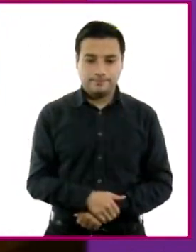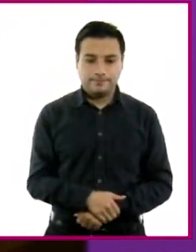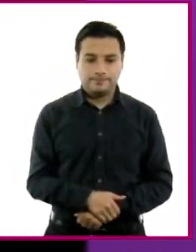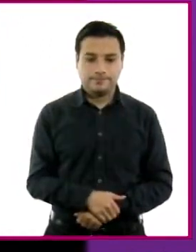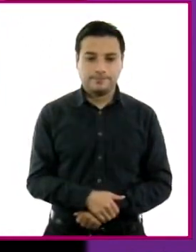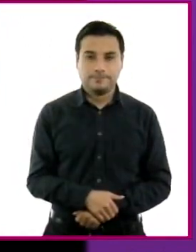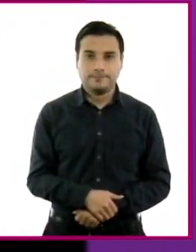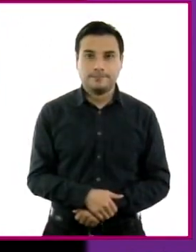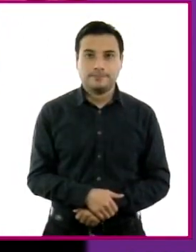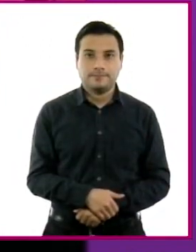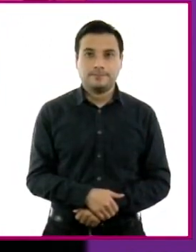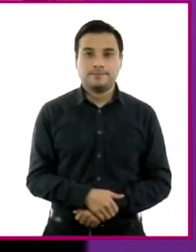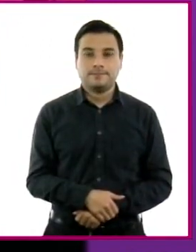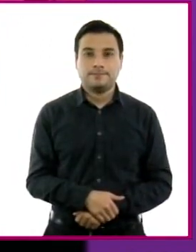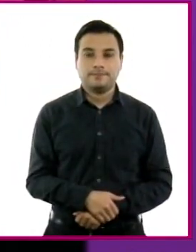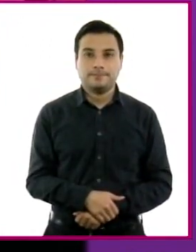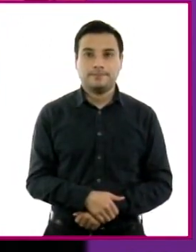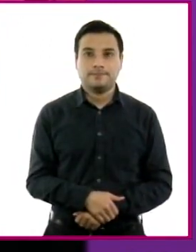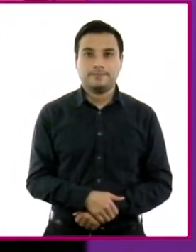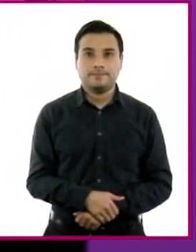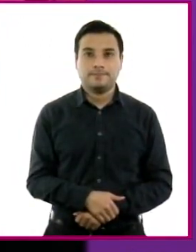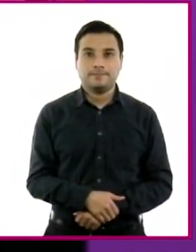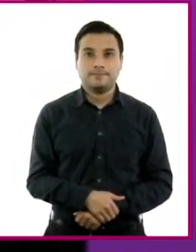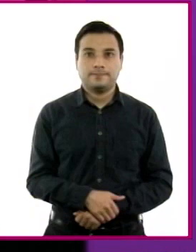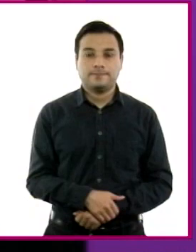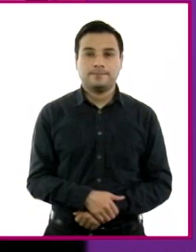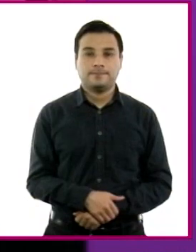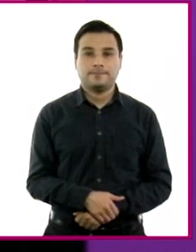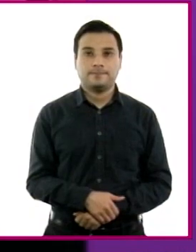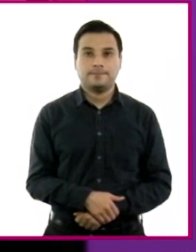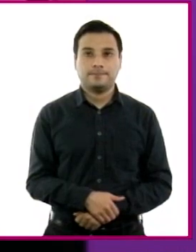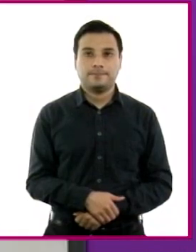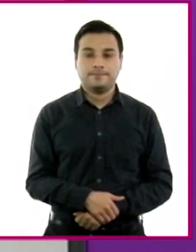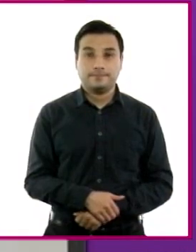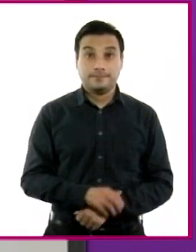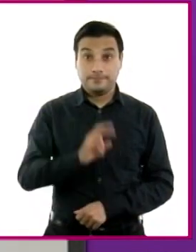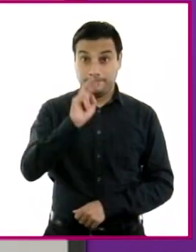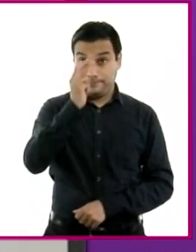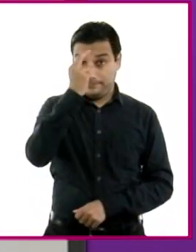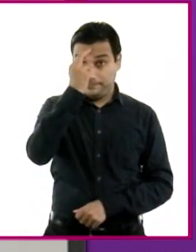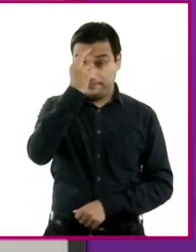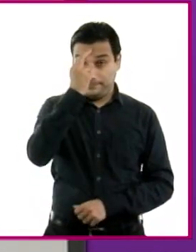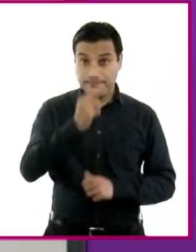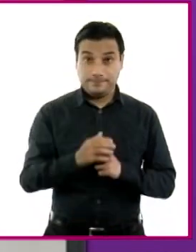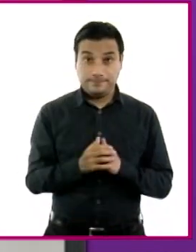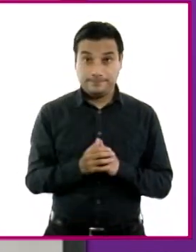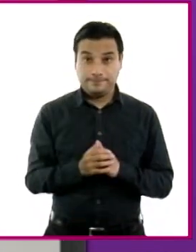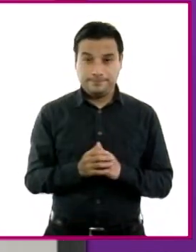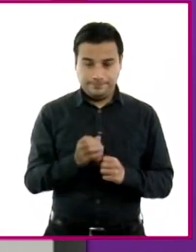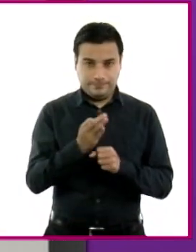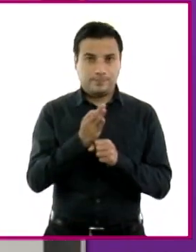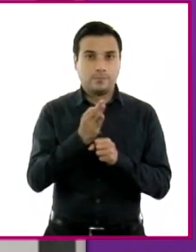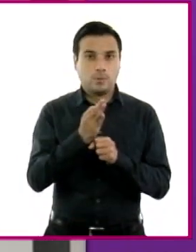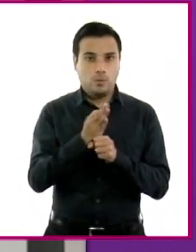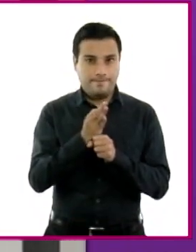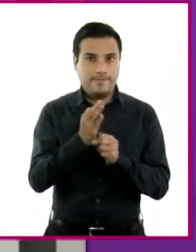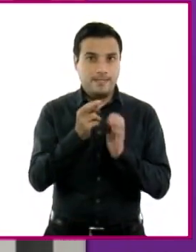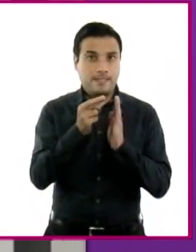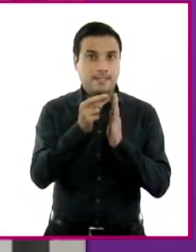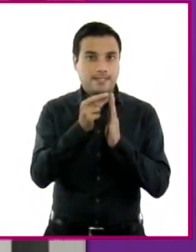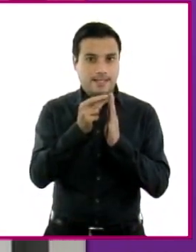As you remember, we are working on a set of